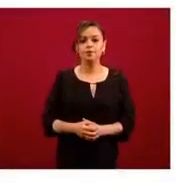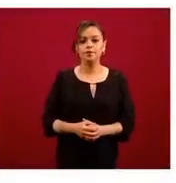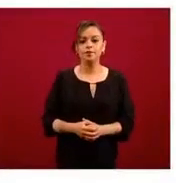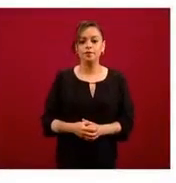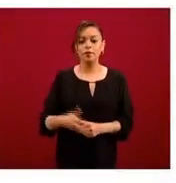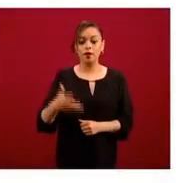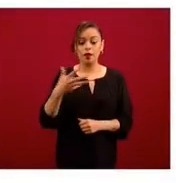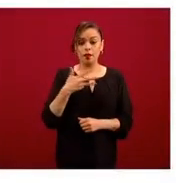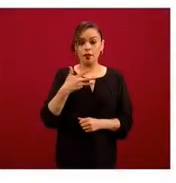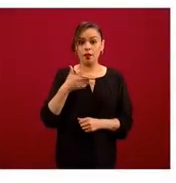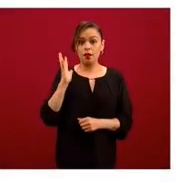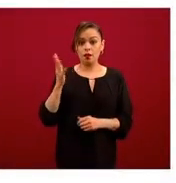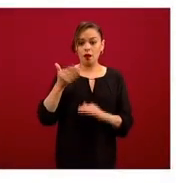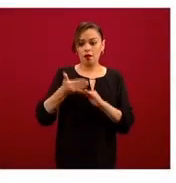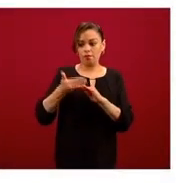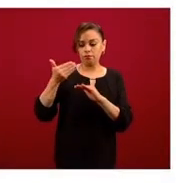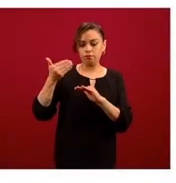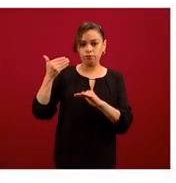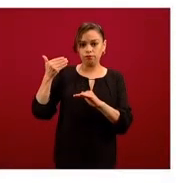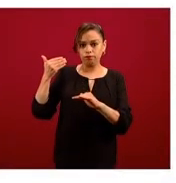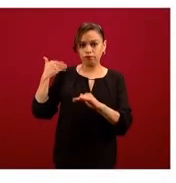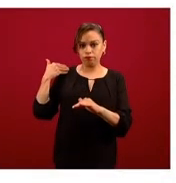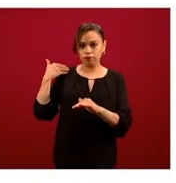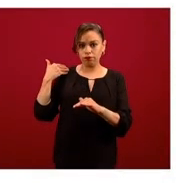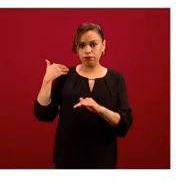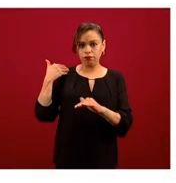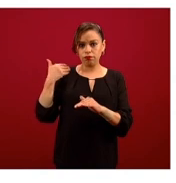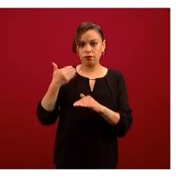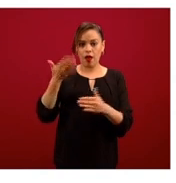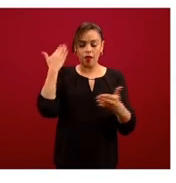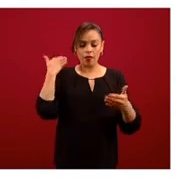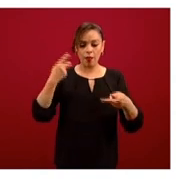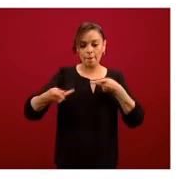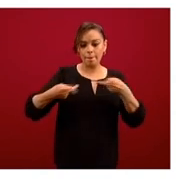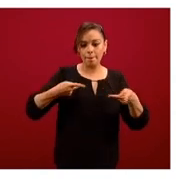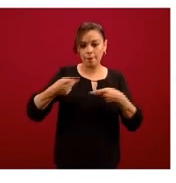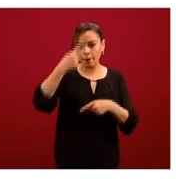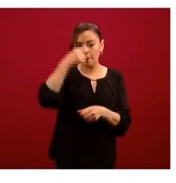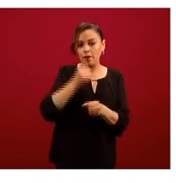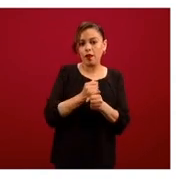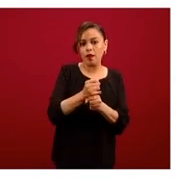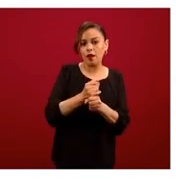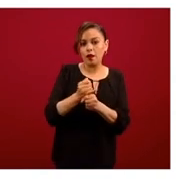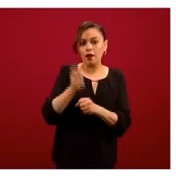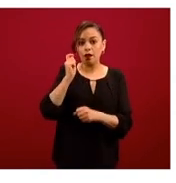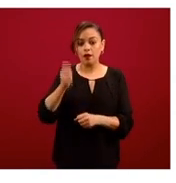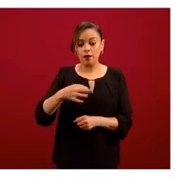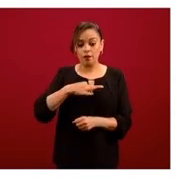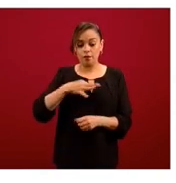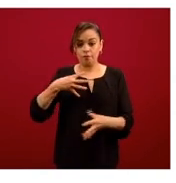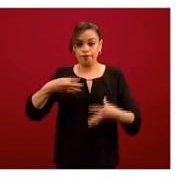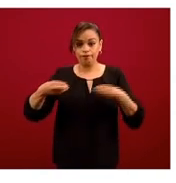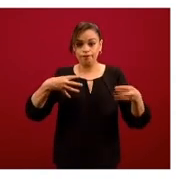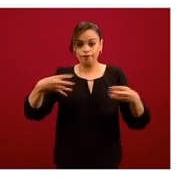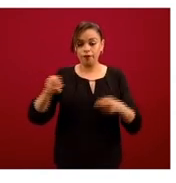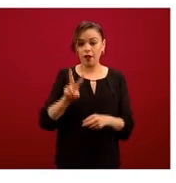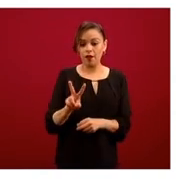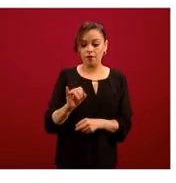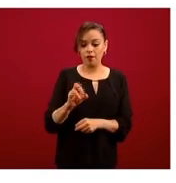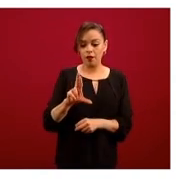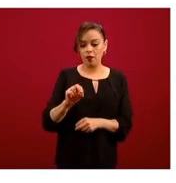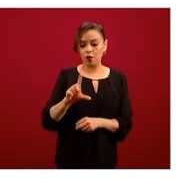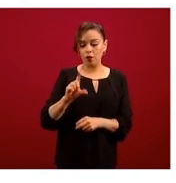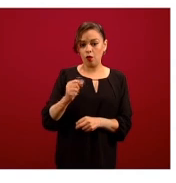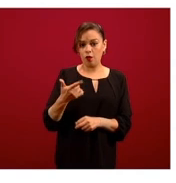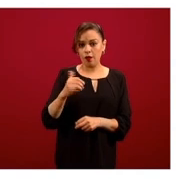a number of programs and projects like the ones I'm showing on screen, the